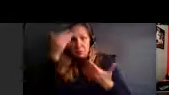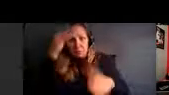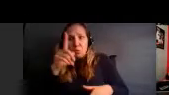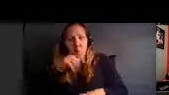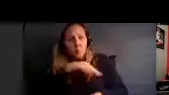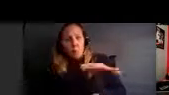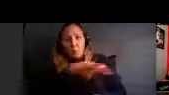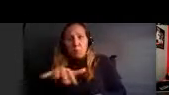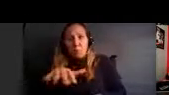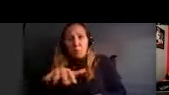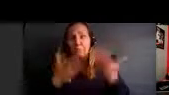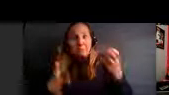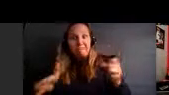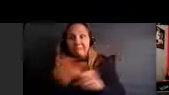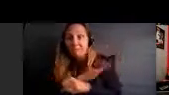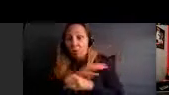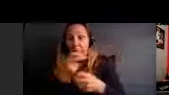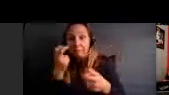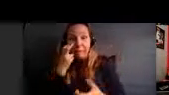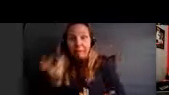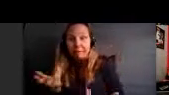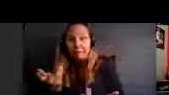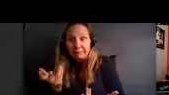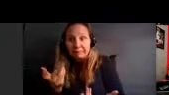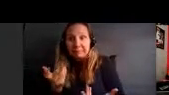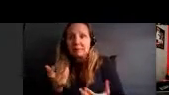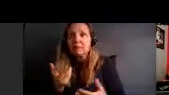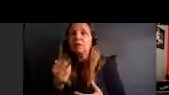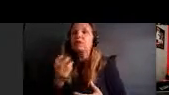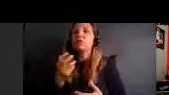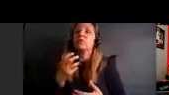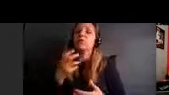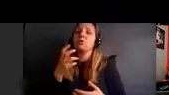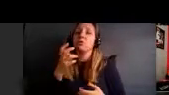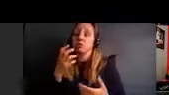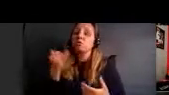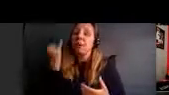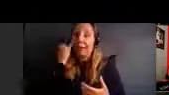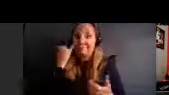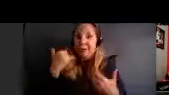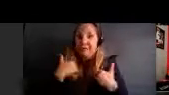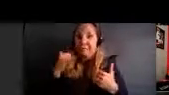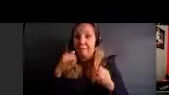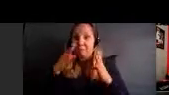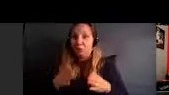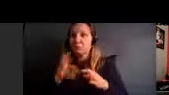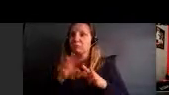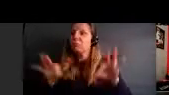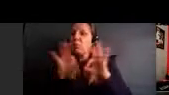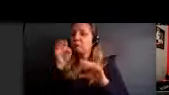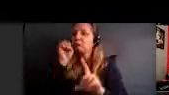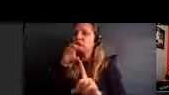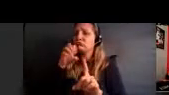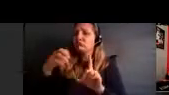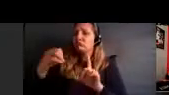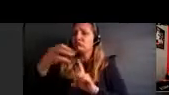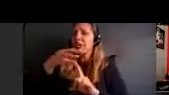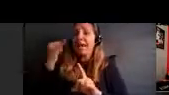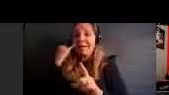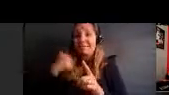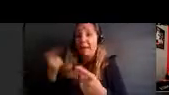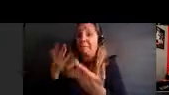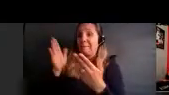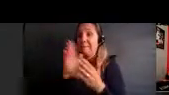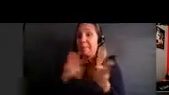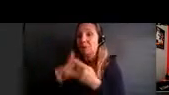completely blind. So if you're going to pass someone who's visually impaired, make sure that you let them know what side you're passing them on. So,